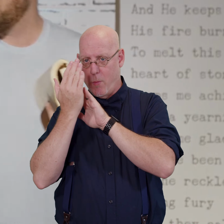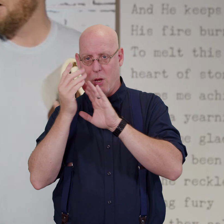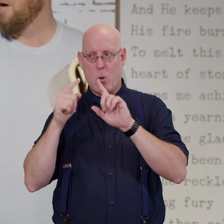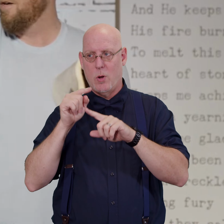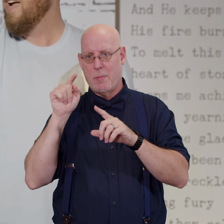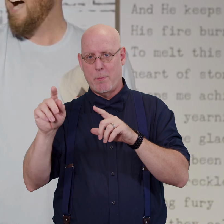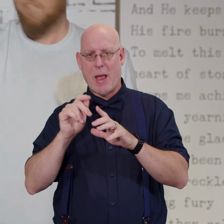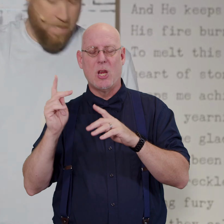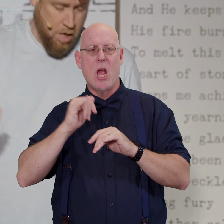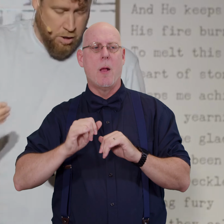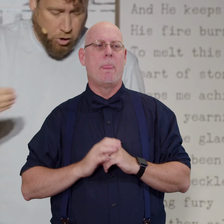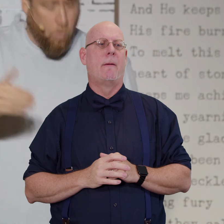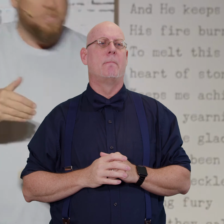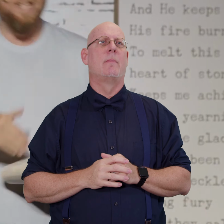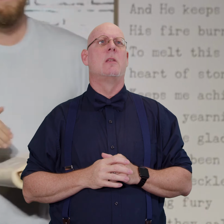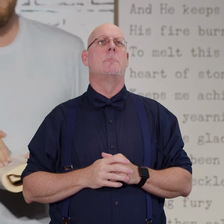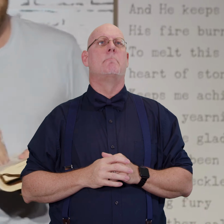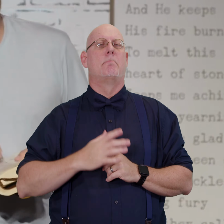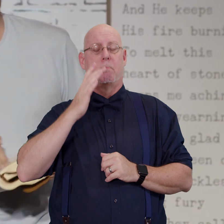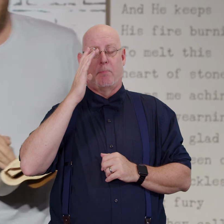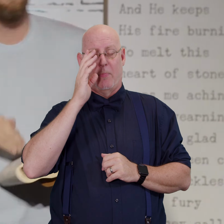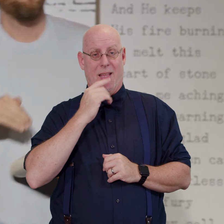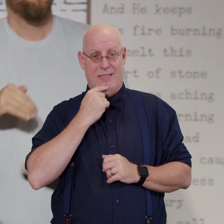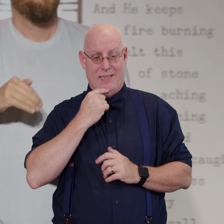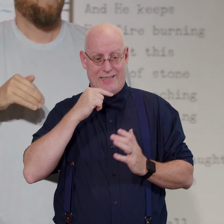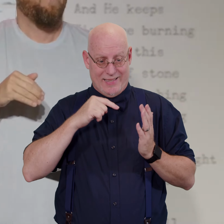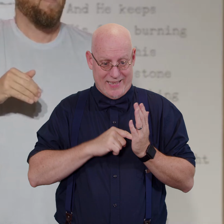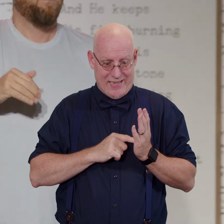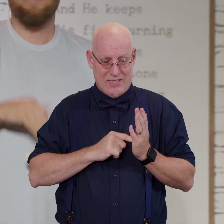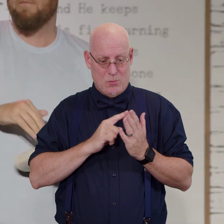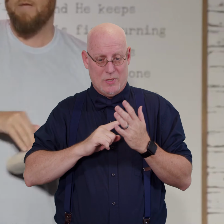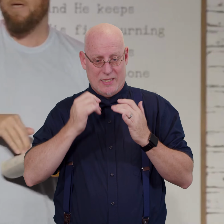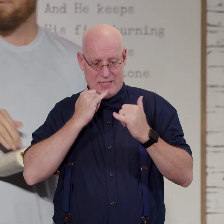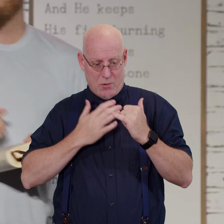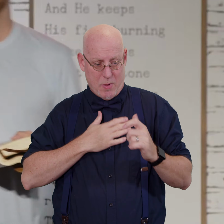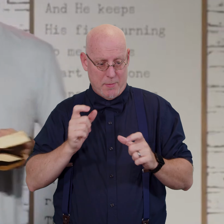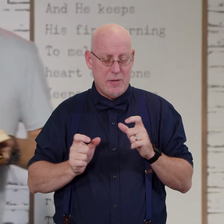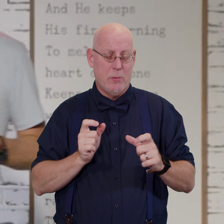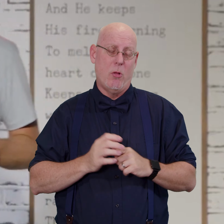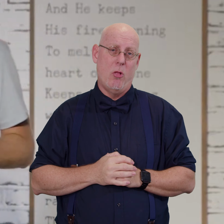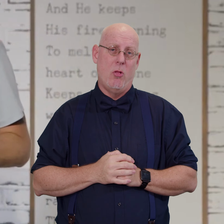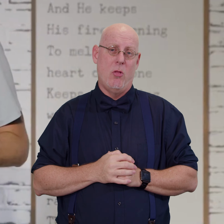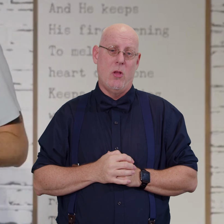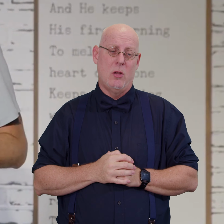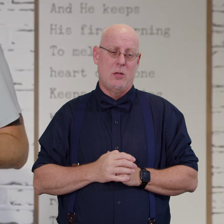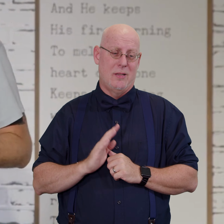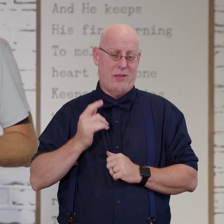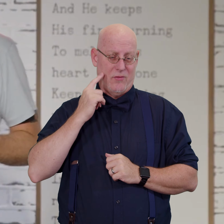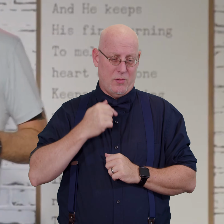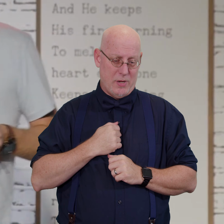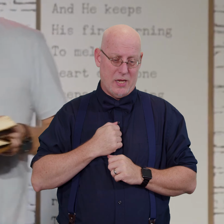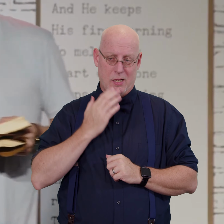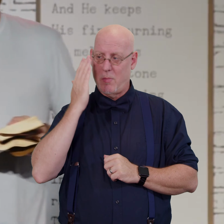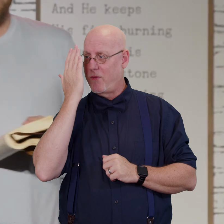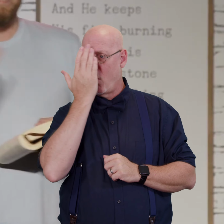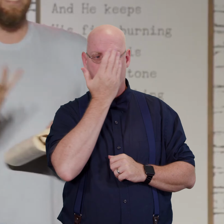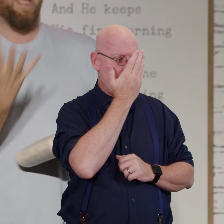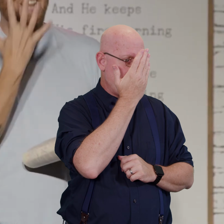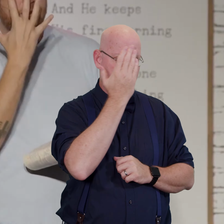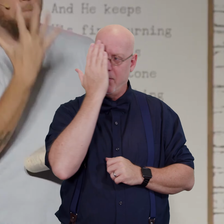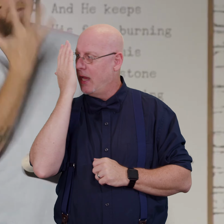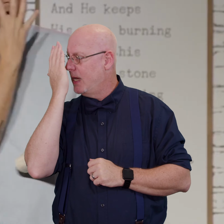in the backyard. I see it. The Lord is saying, this is what the sin of my people is like for me. It's before my